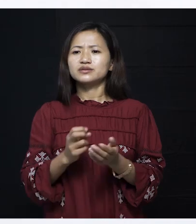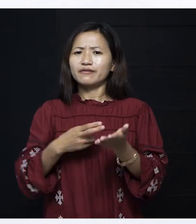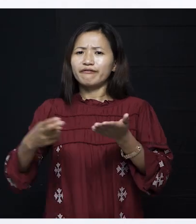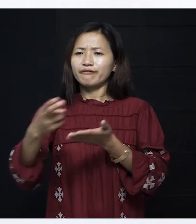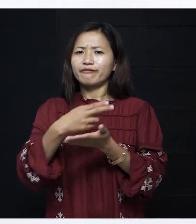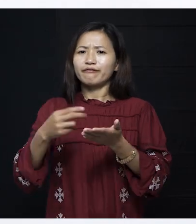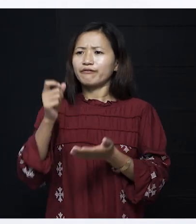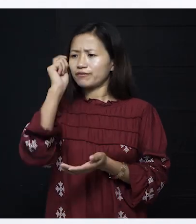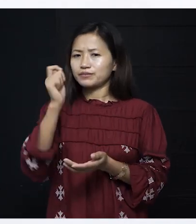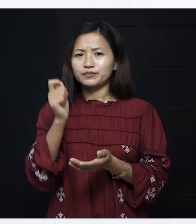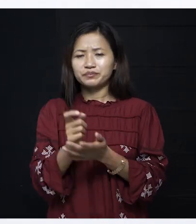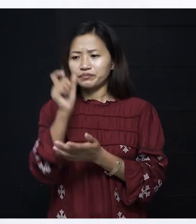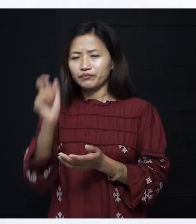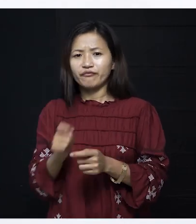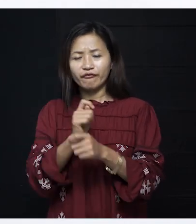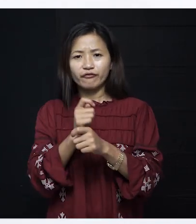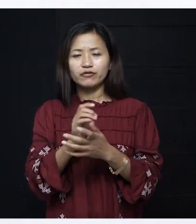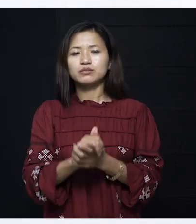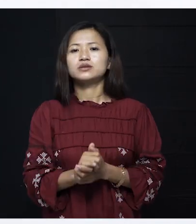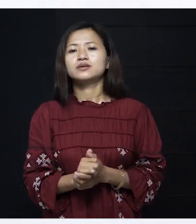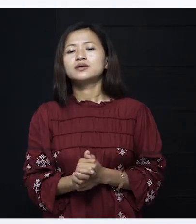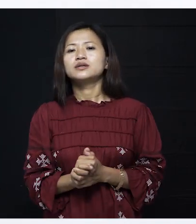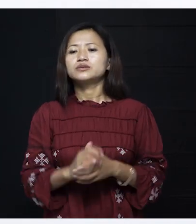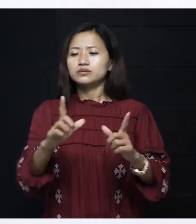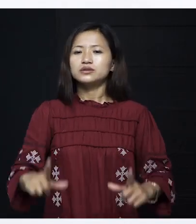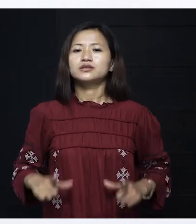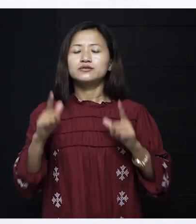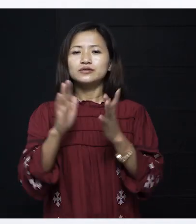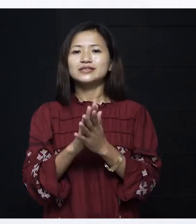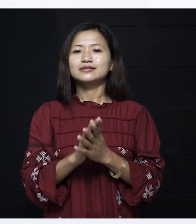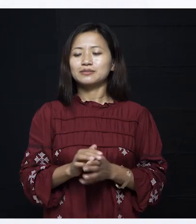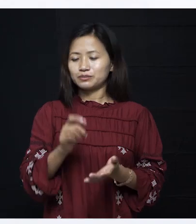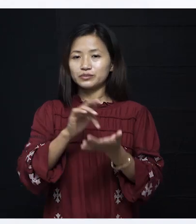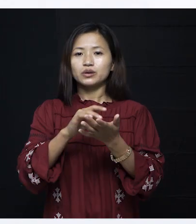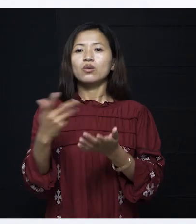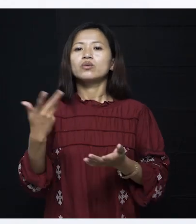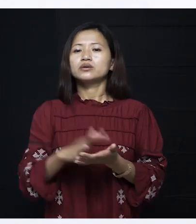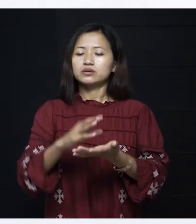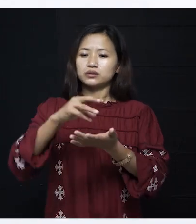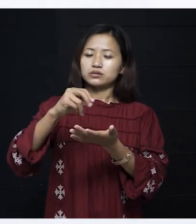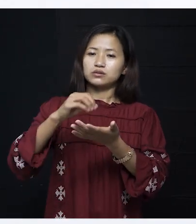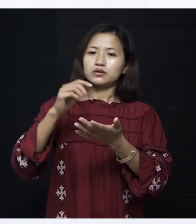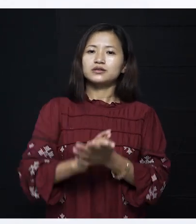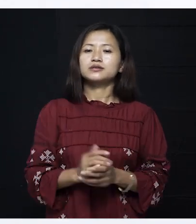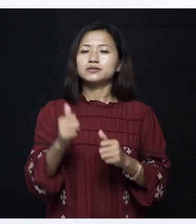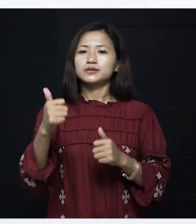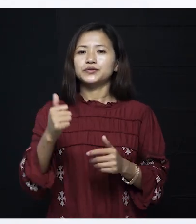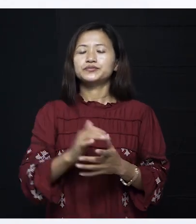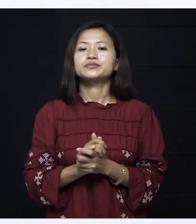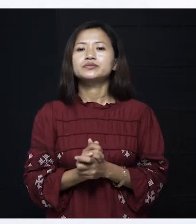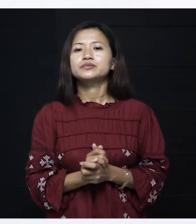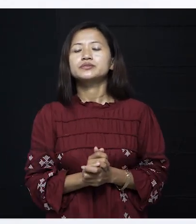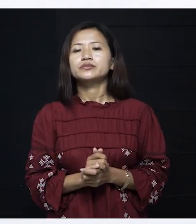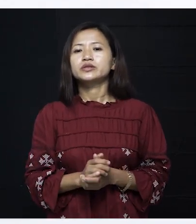farmer, he will prefer to live in a state or to live in a place where the soil is fertile, isn't it? The